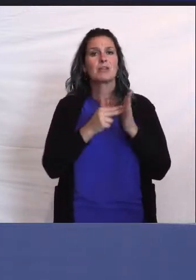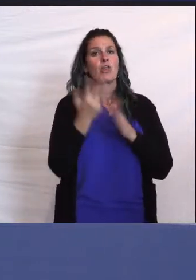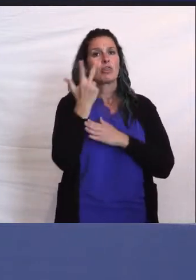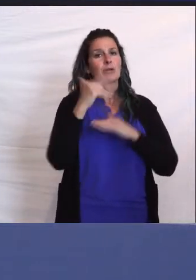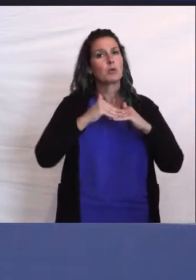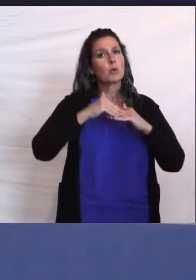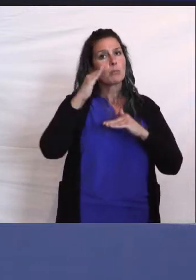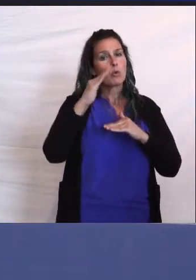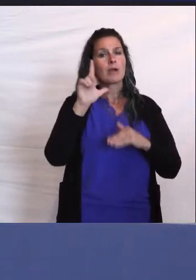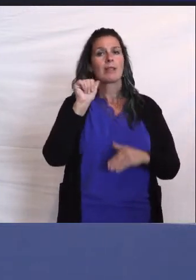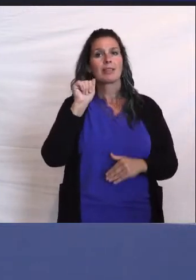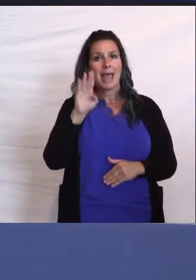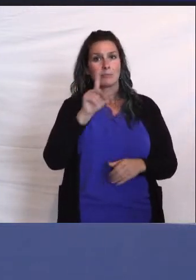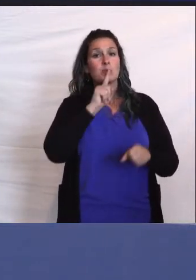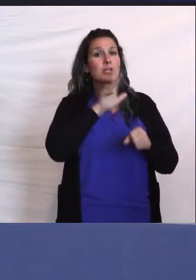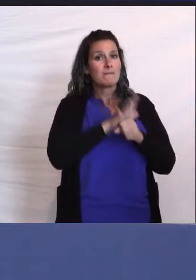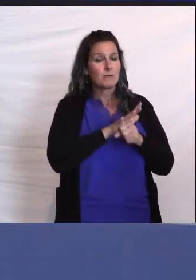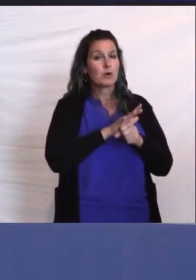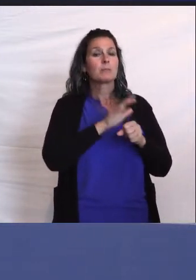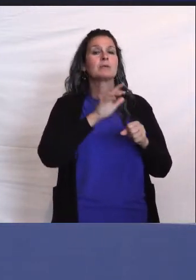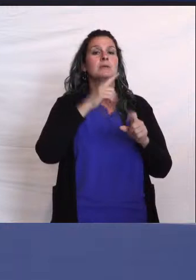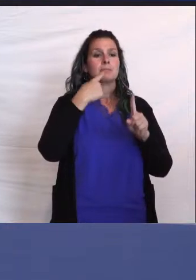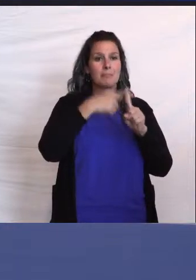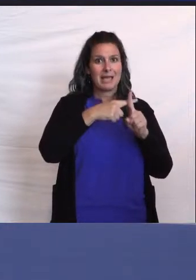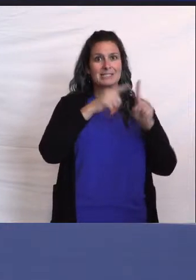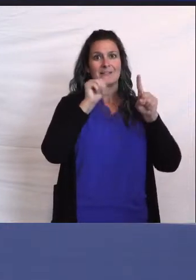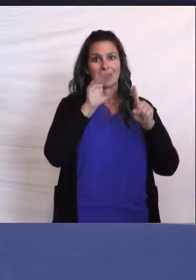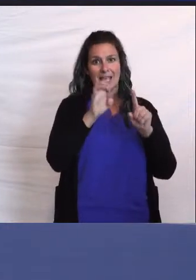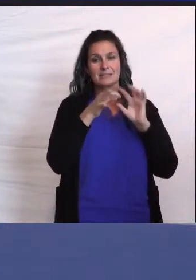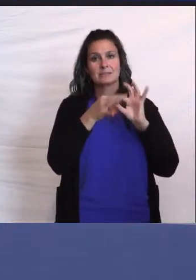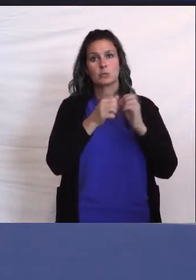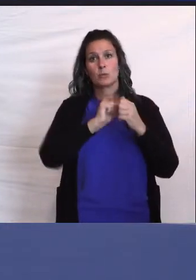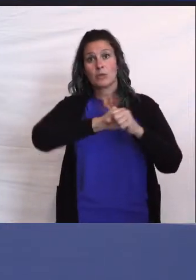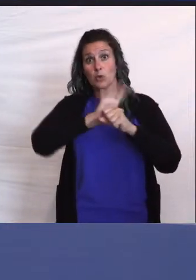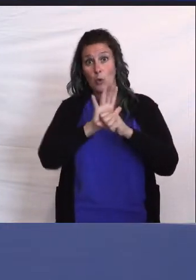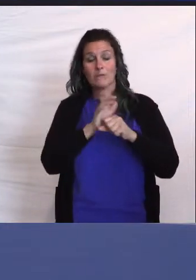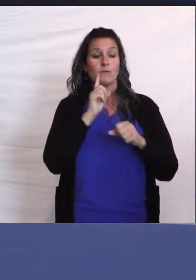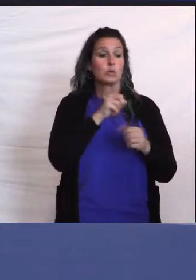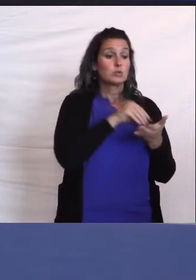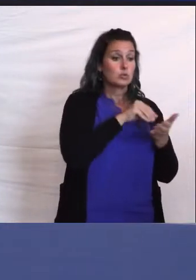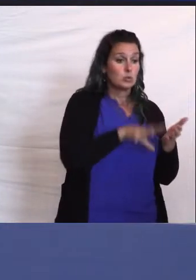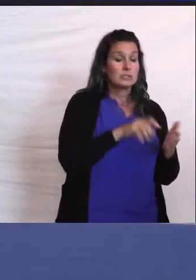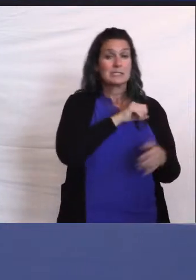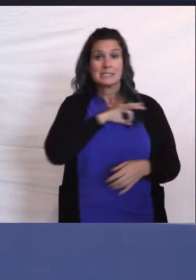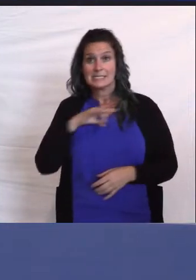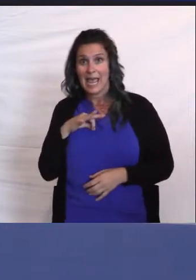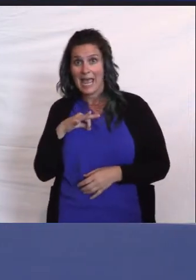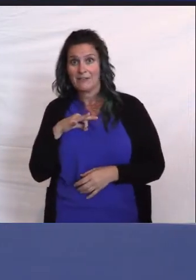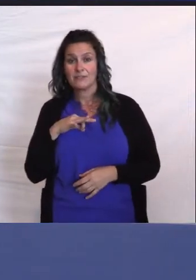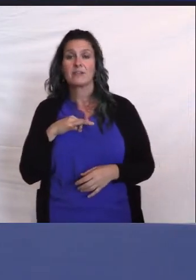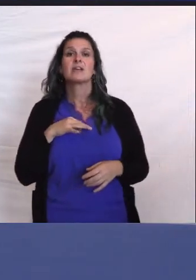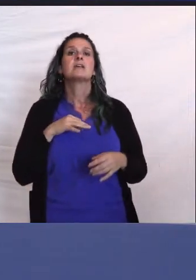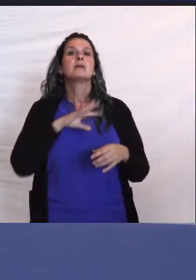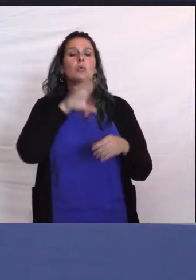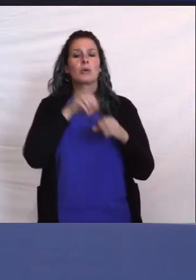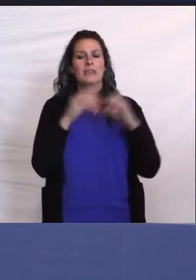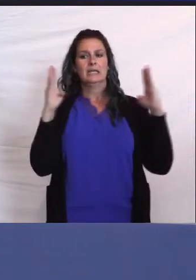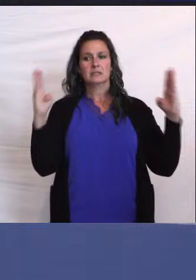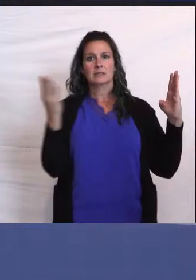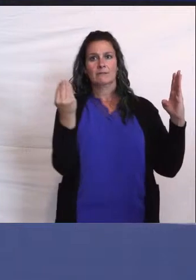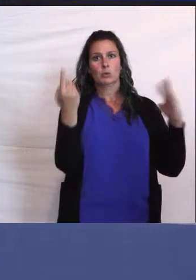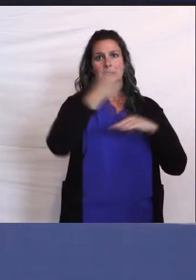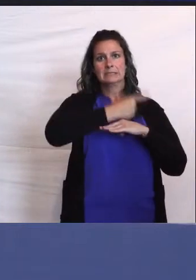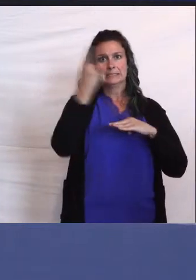laboratory-confirmed COVID-19 cases among students or staff with onsets within a 14-day